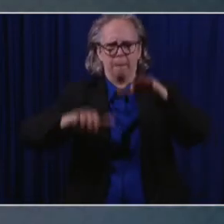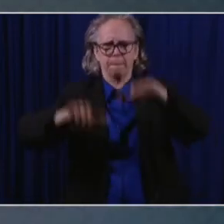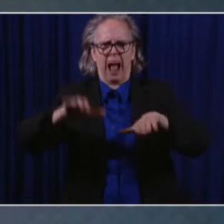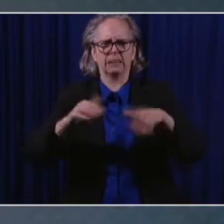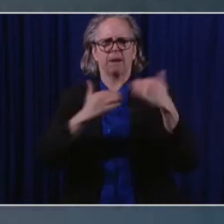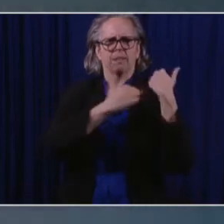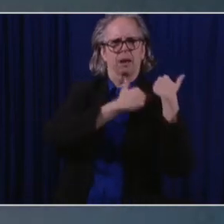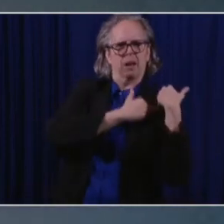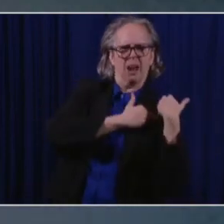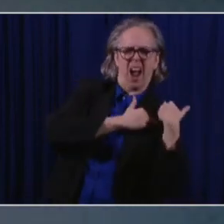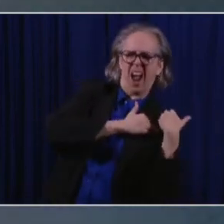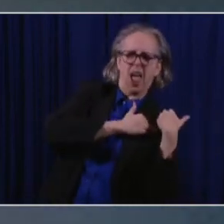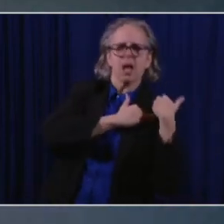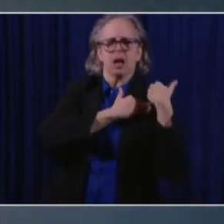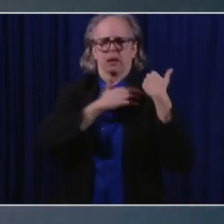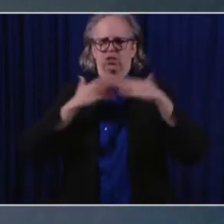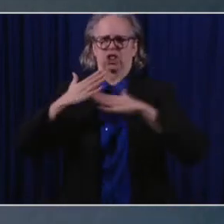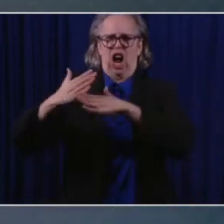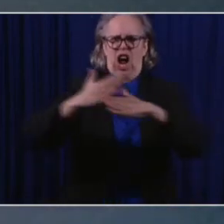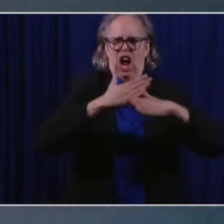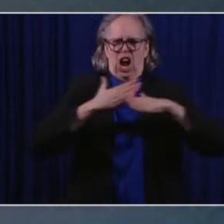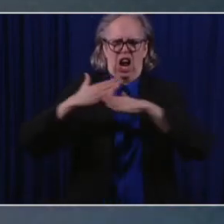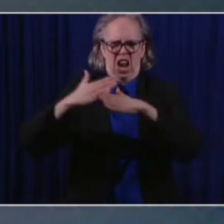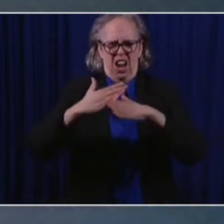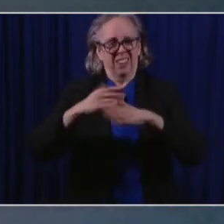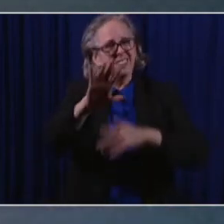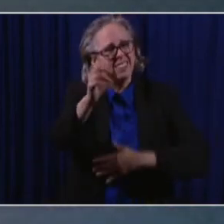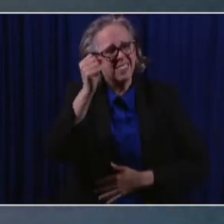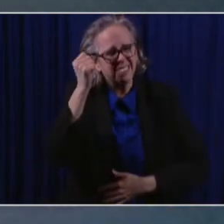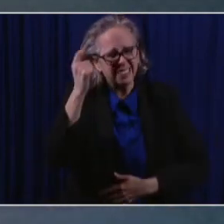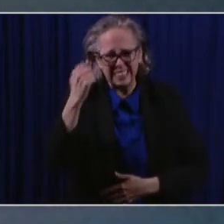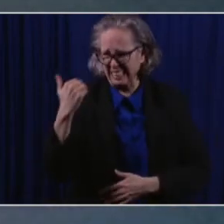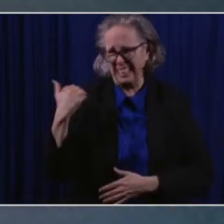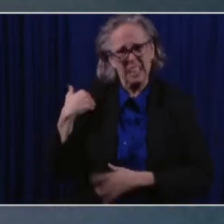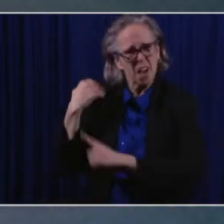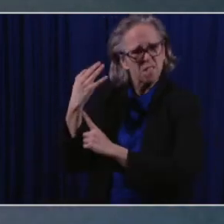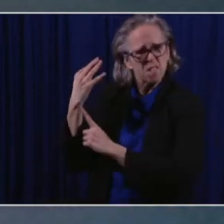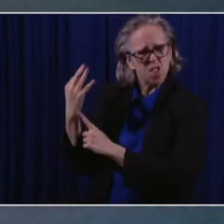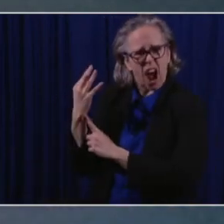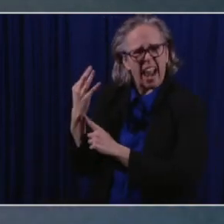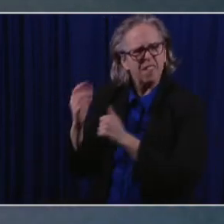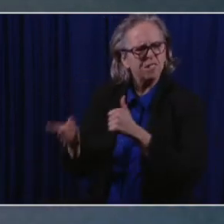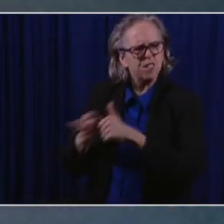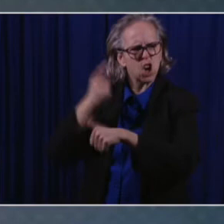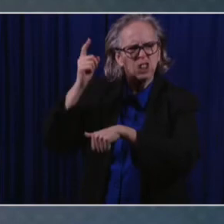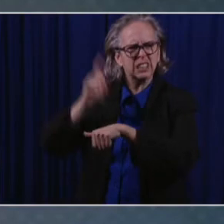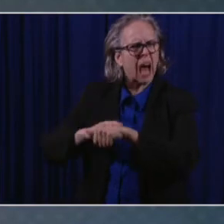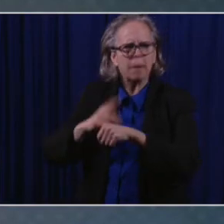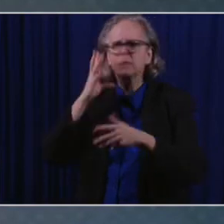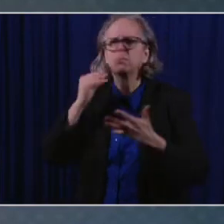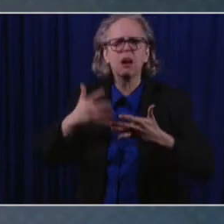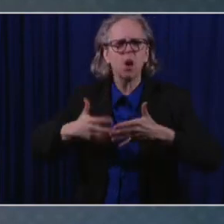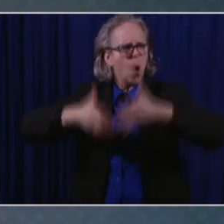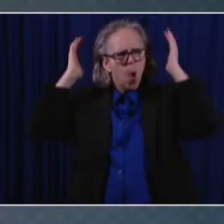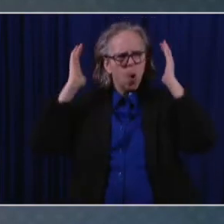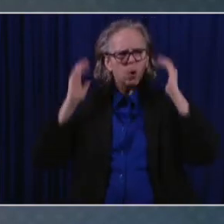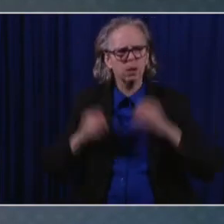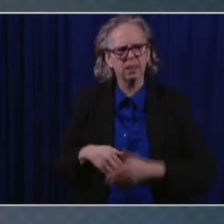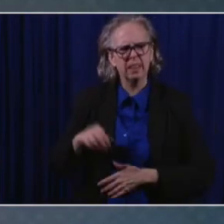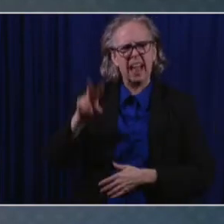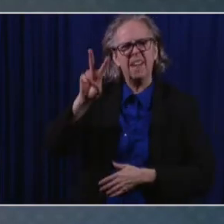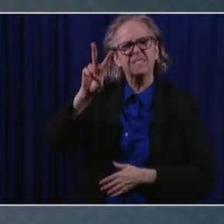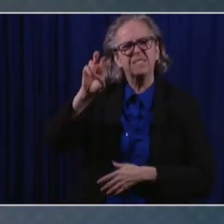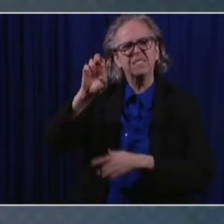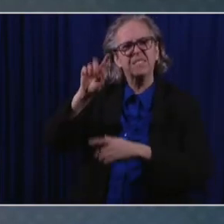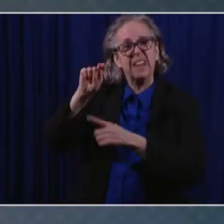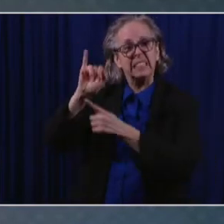seen just in the last few days for the first time on Friday, Governor, we saw for the first time that we were starting to transfer ventilators and high flow